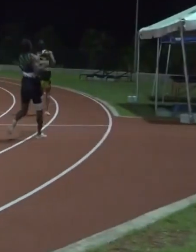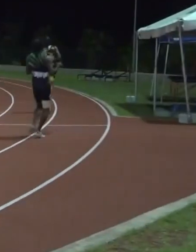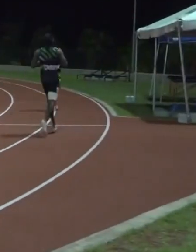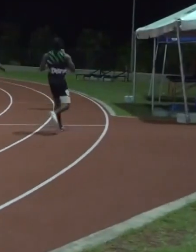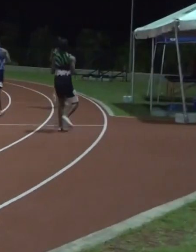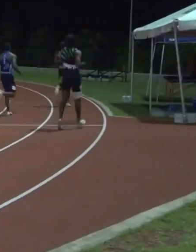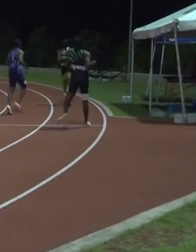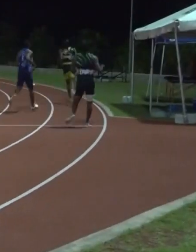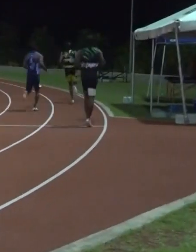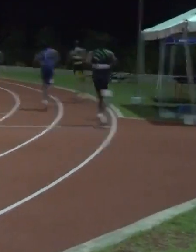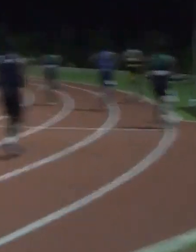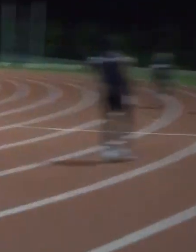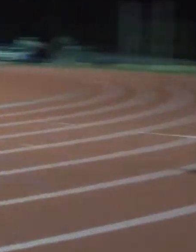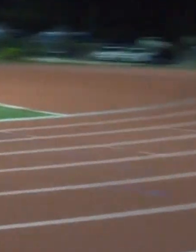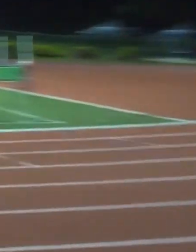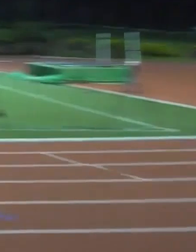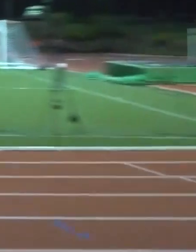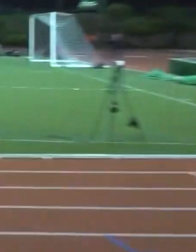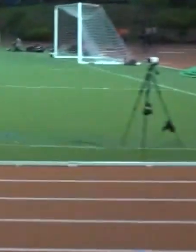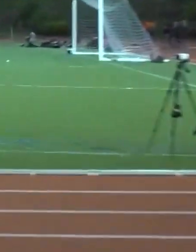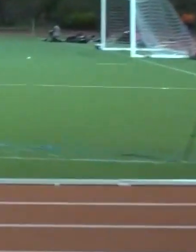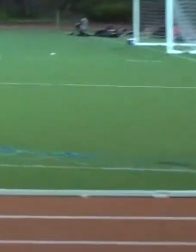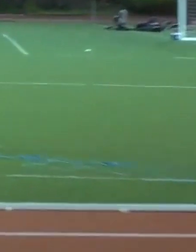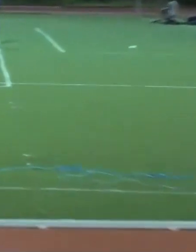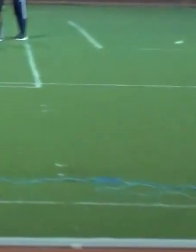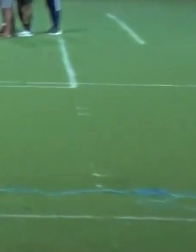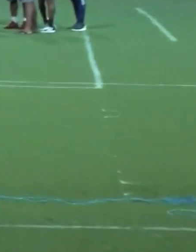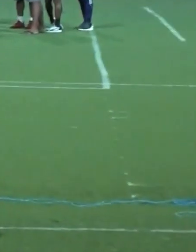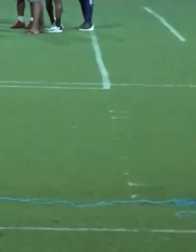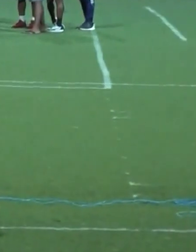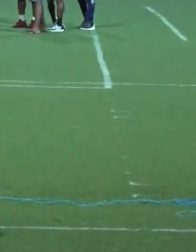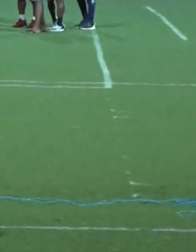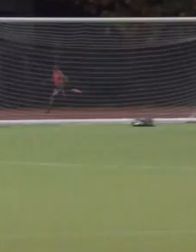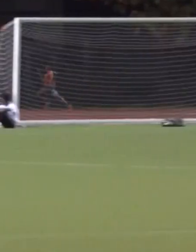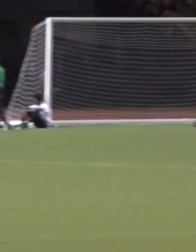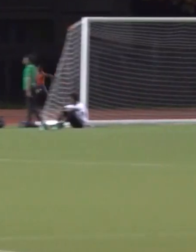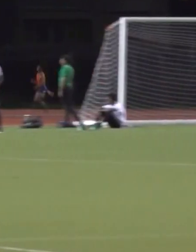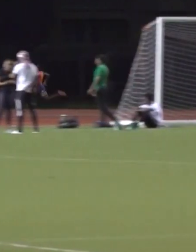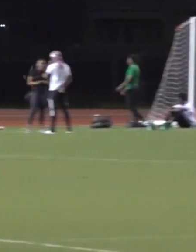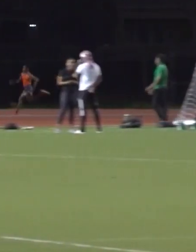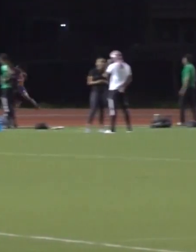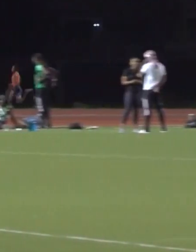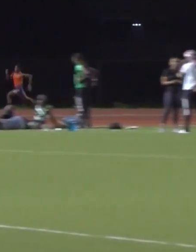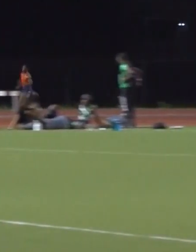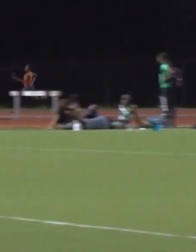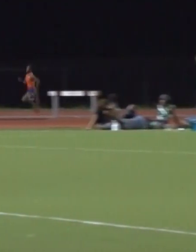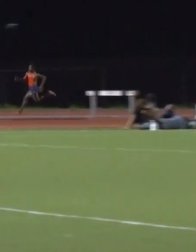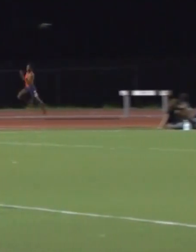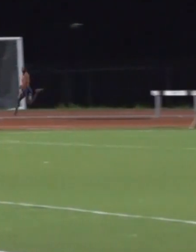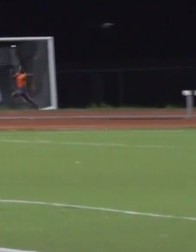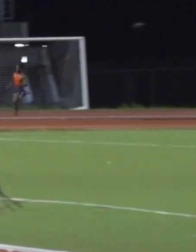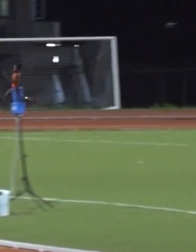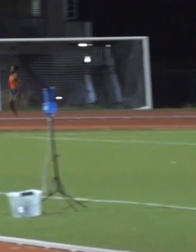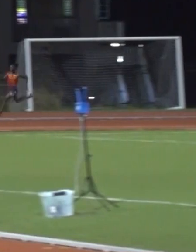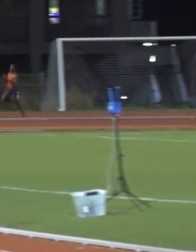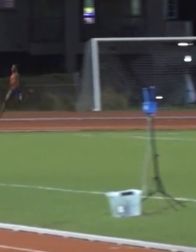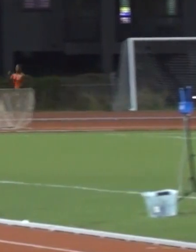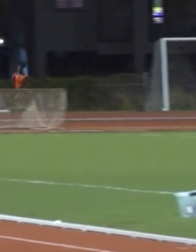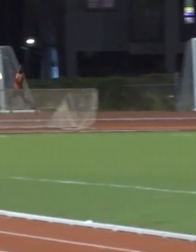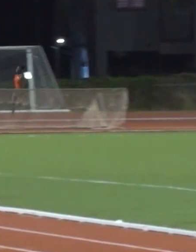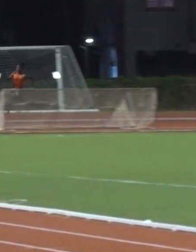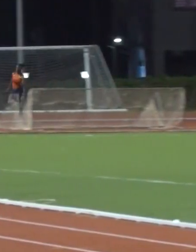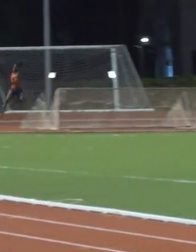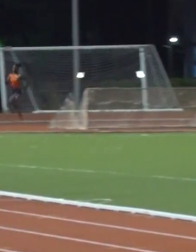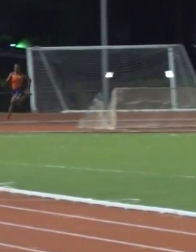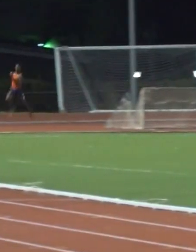Siu 22.60. All of extreme velocity. The open women's race saw a nurse waste no time in letting her competitors know